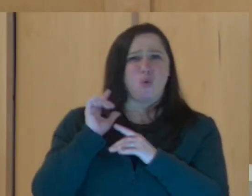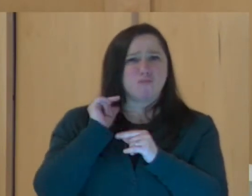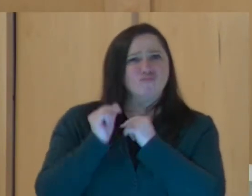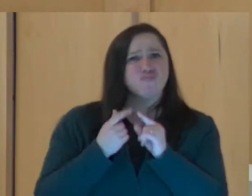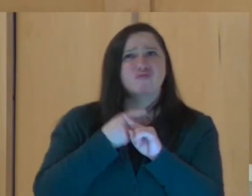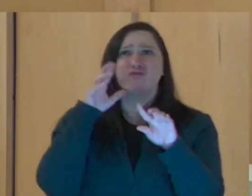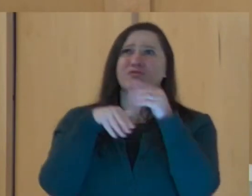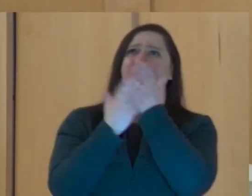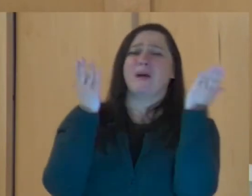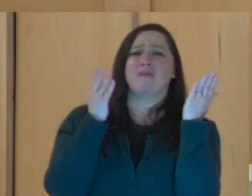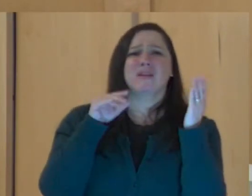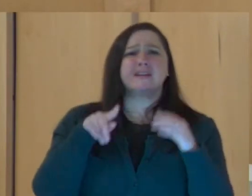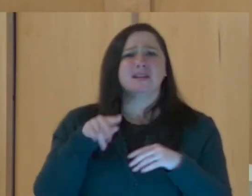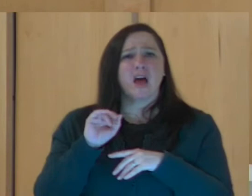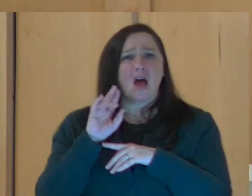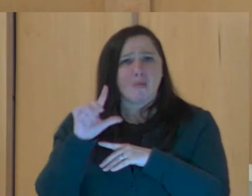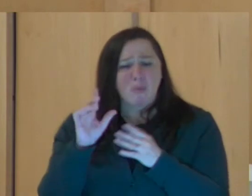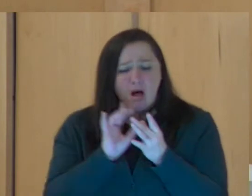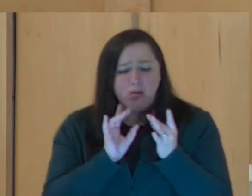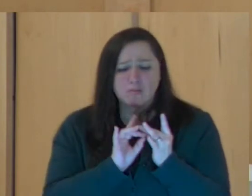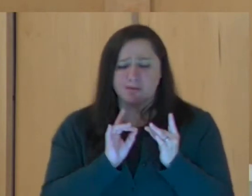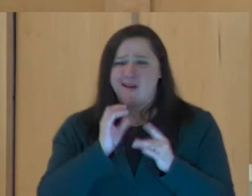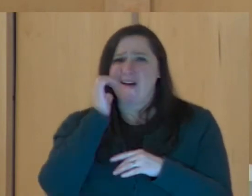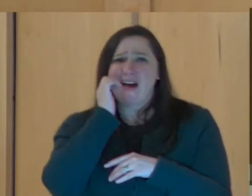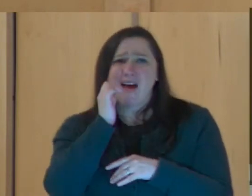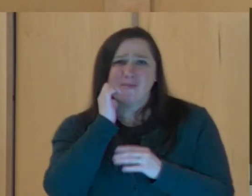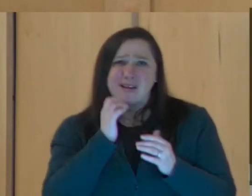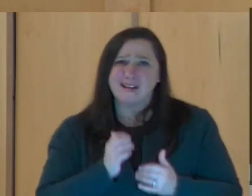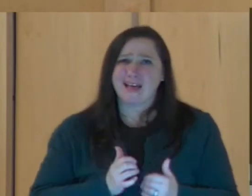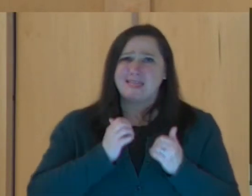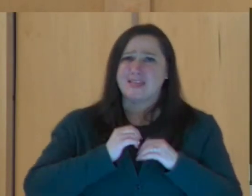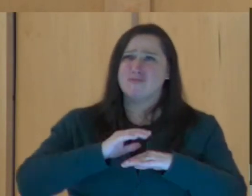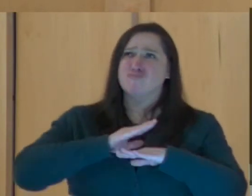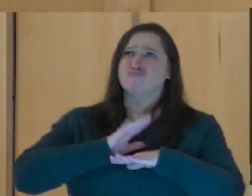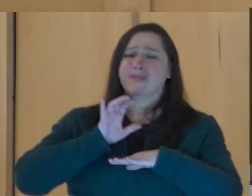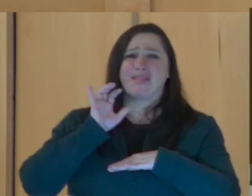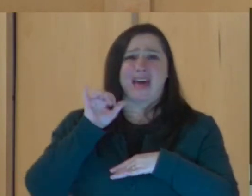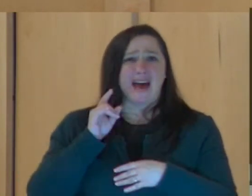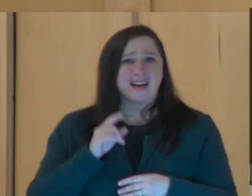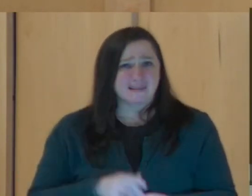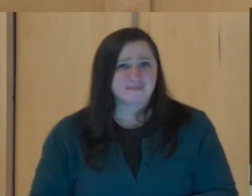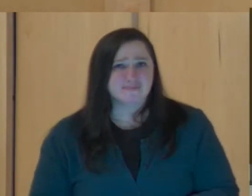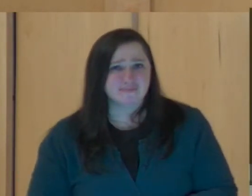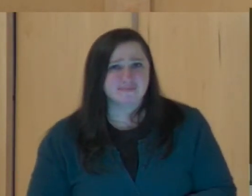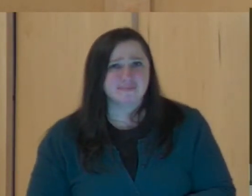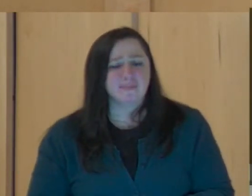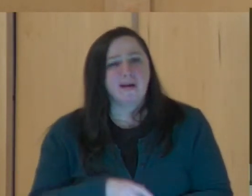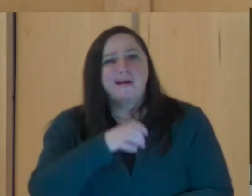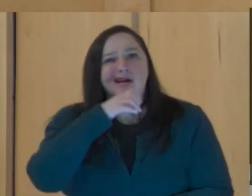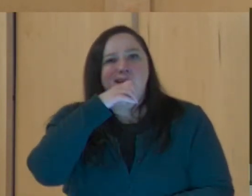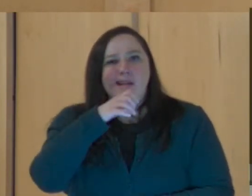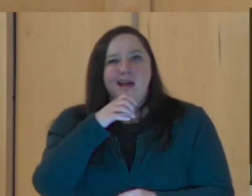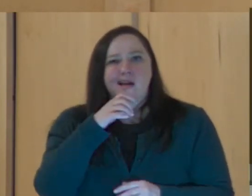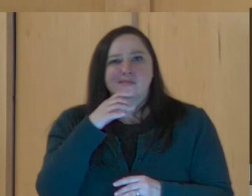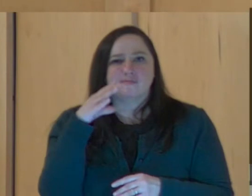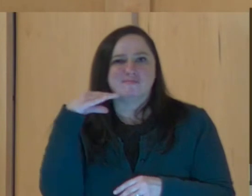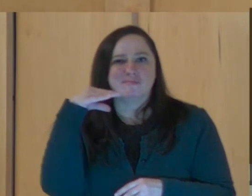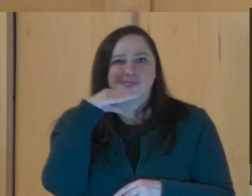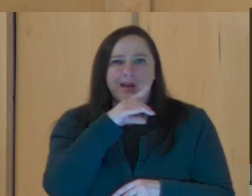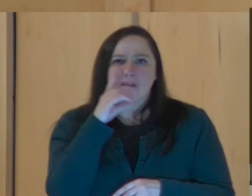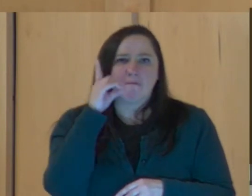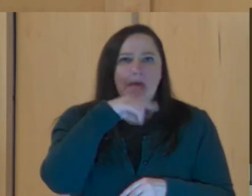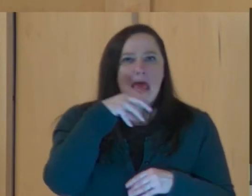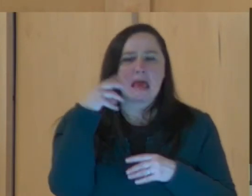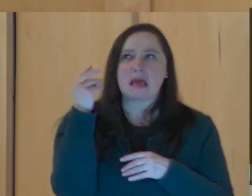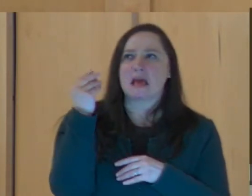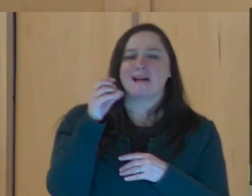says, let's now every day live up to that. Not being fake on the outside,